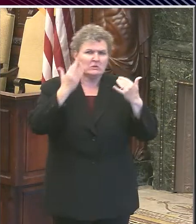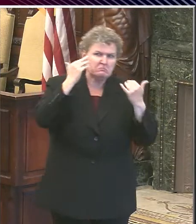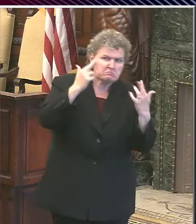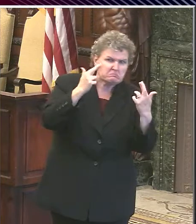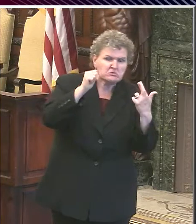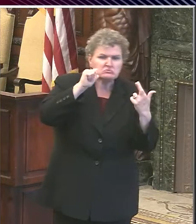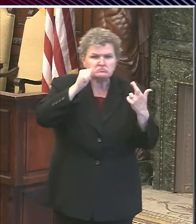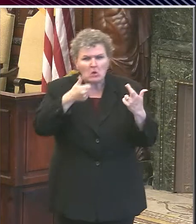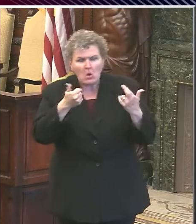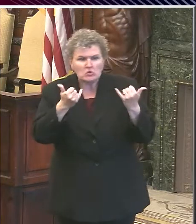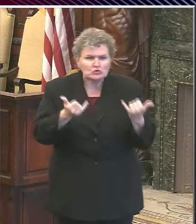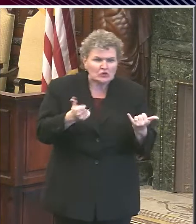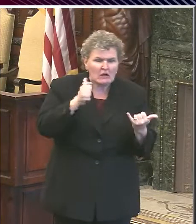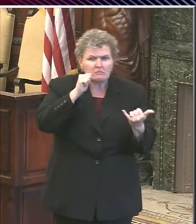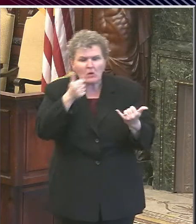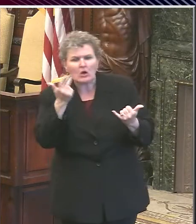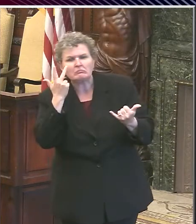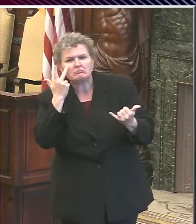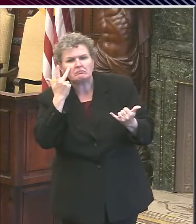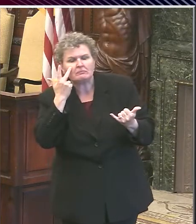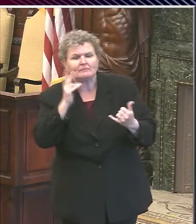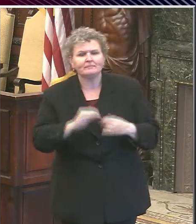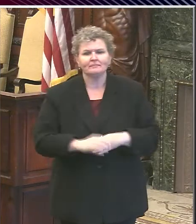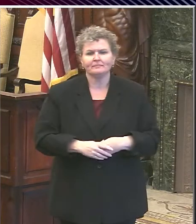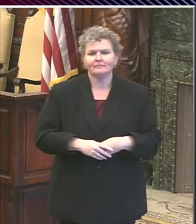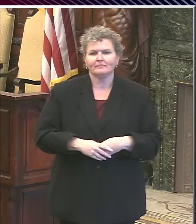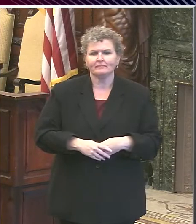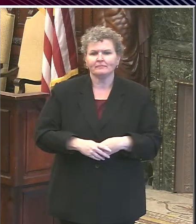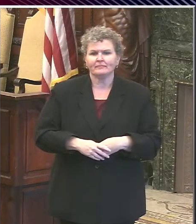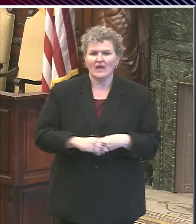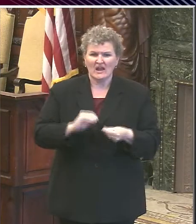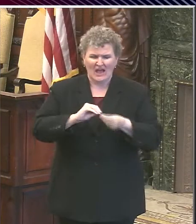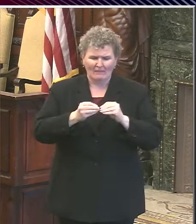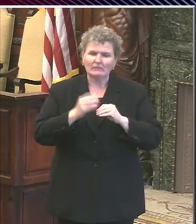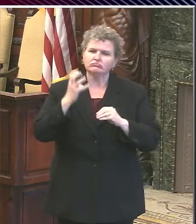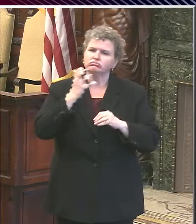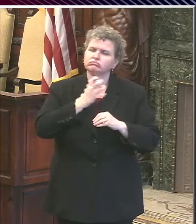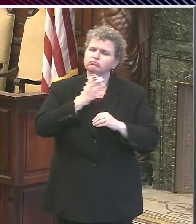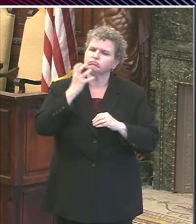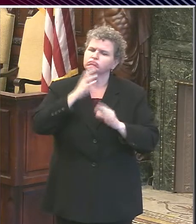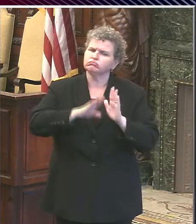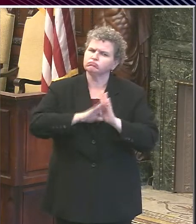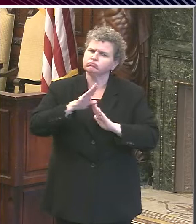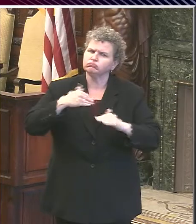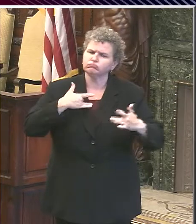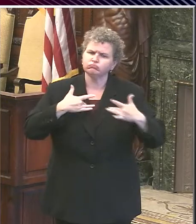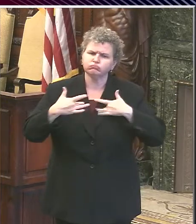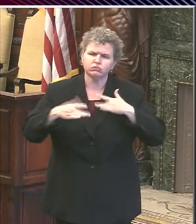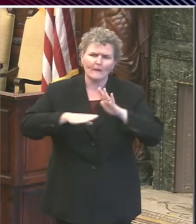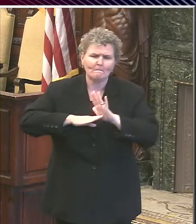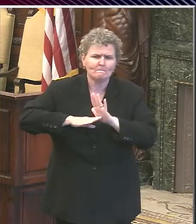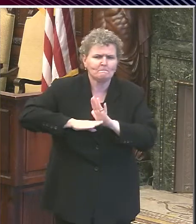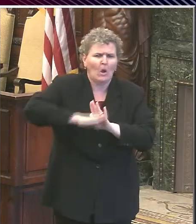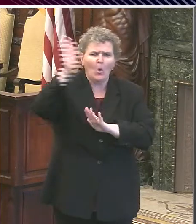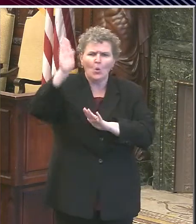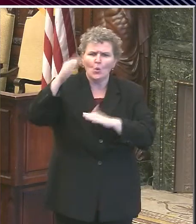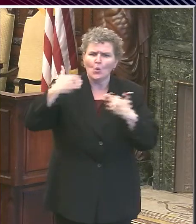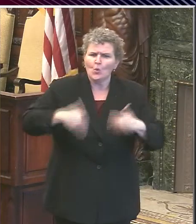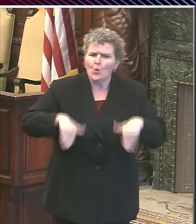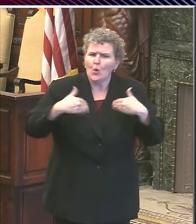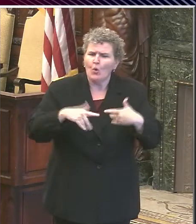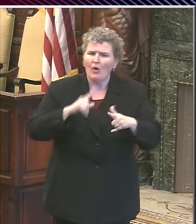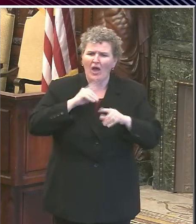tomorrow. Overall, these numbers are concerning, and the rate of rise is even more concerning. There clearly is an outbreak occurring among